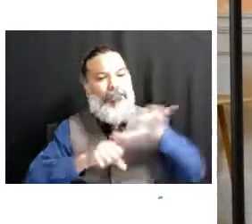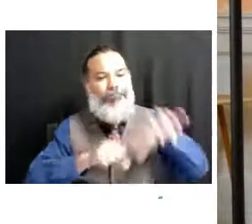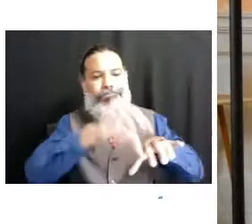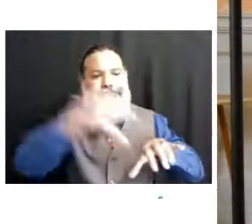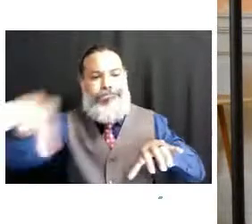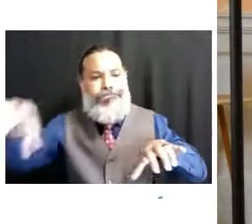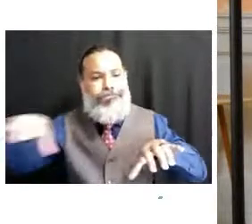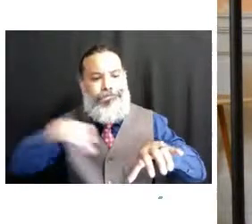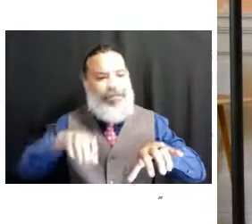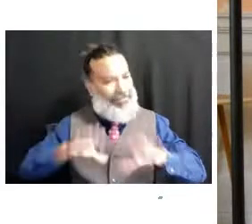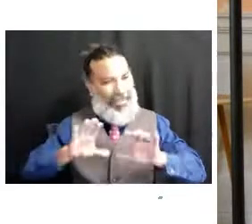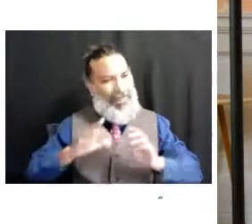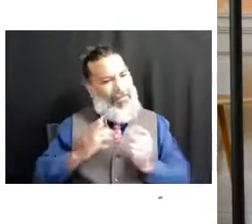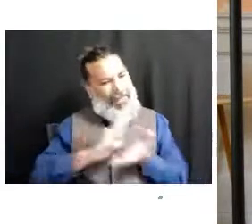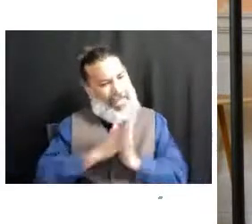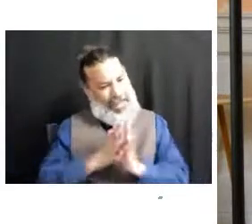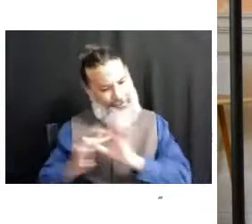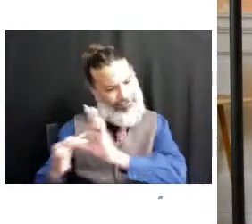on states.